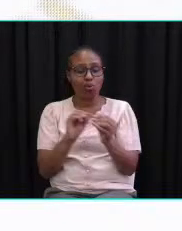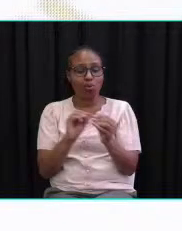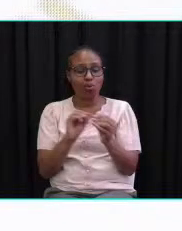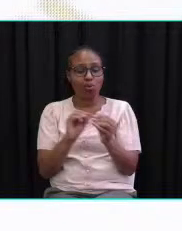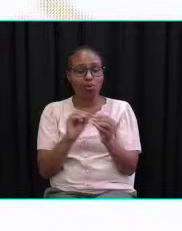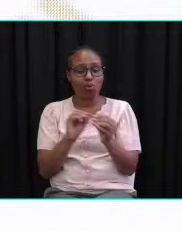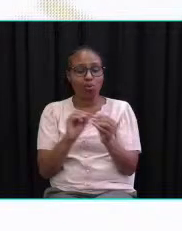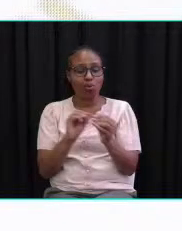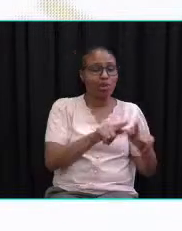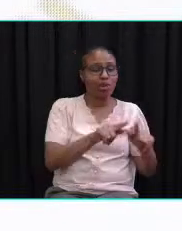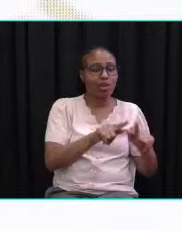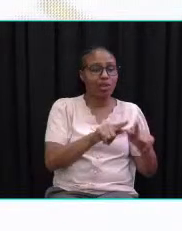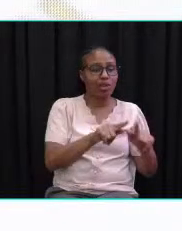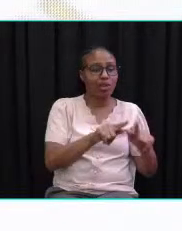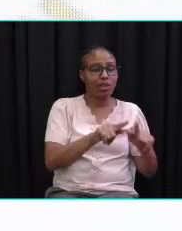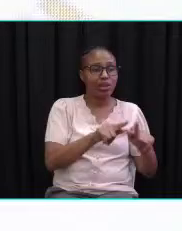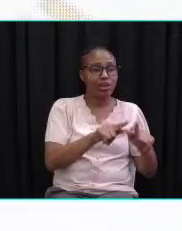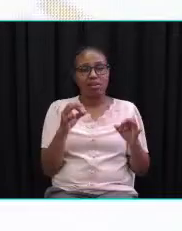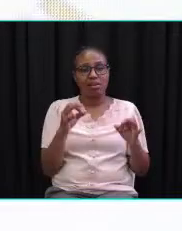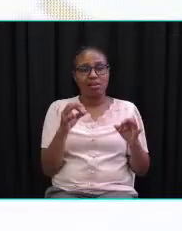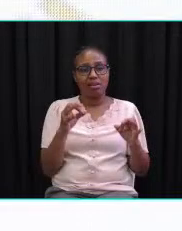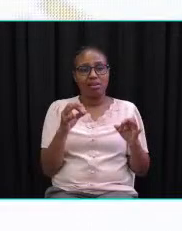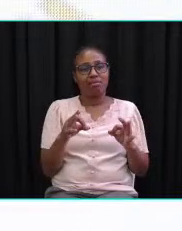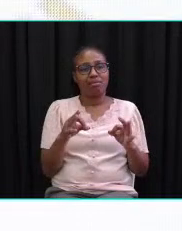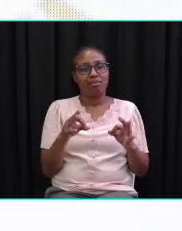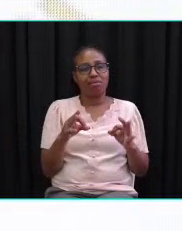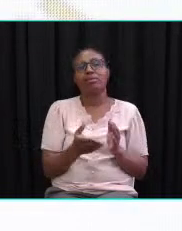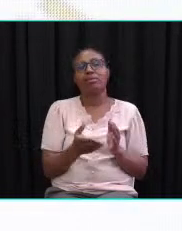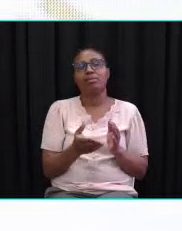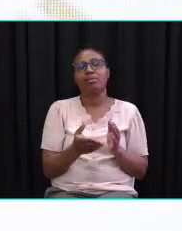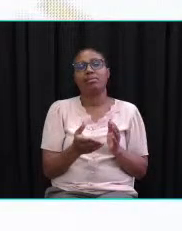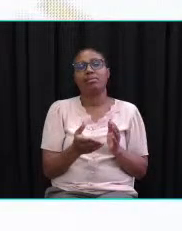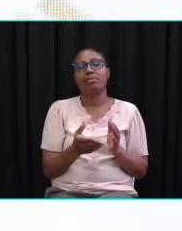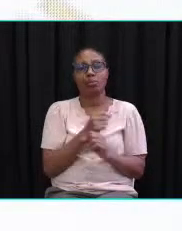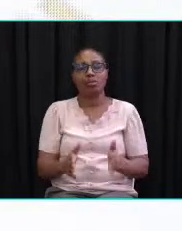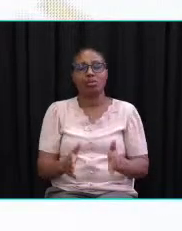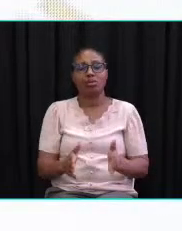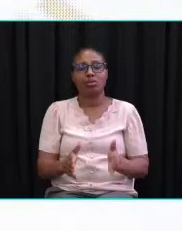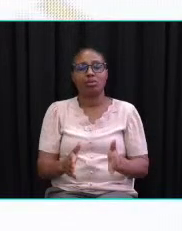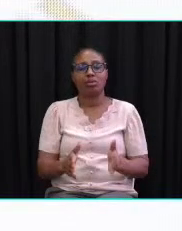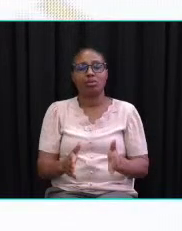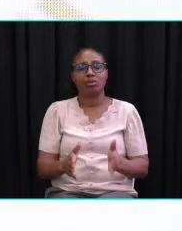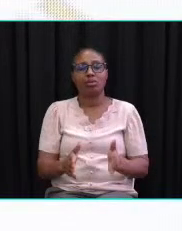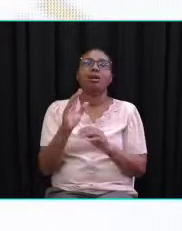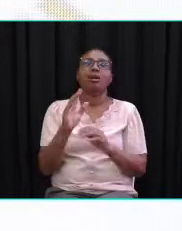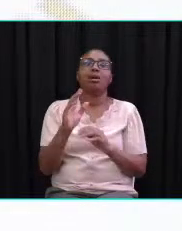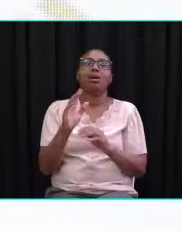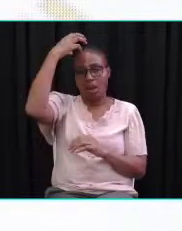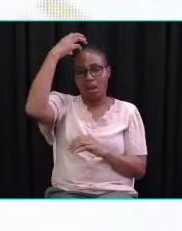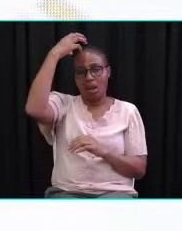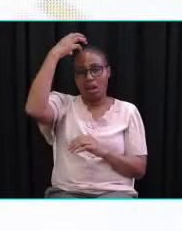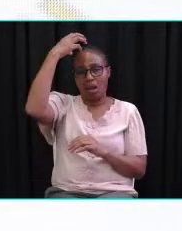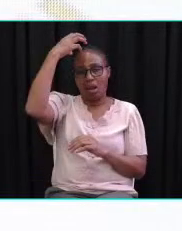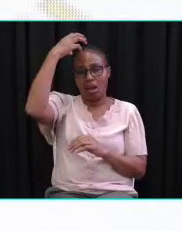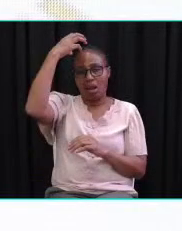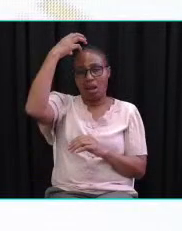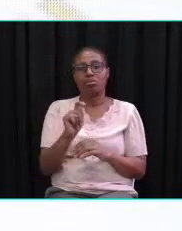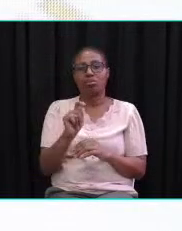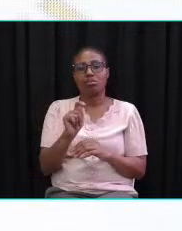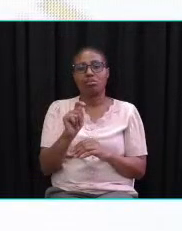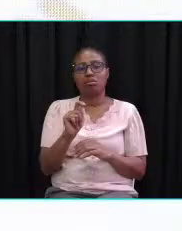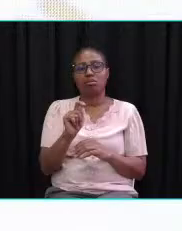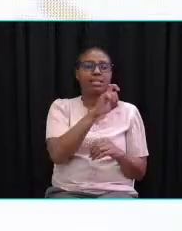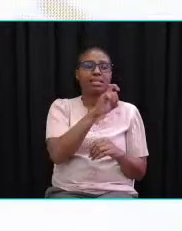the Lapset corridor, which is going to unlock the Lamu port. The work is still going on. And he talks about the funding,